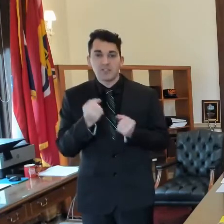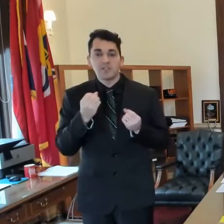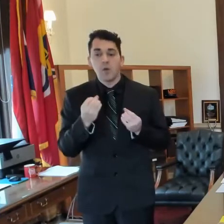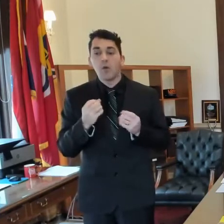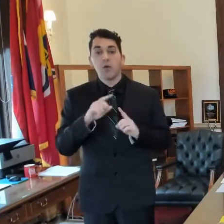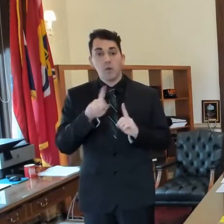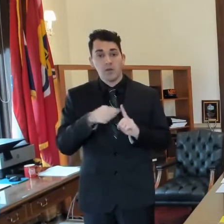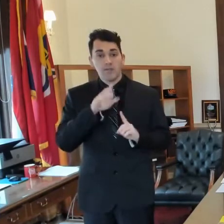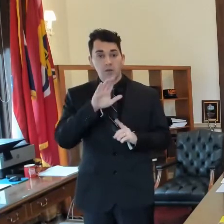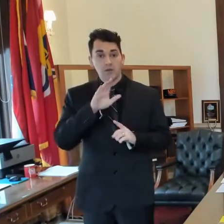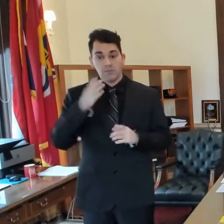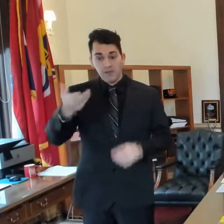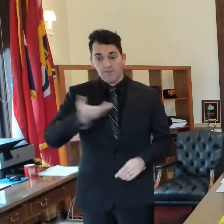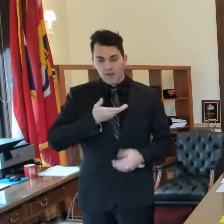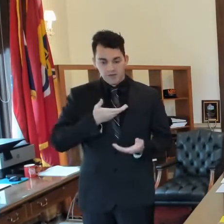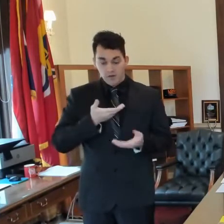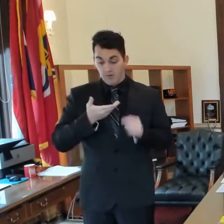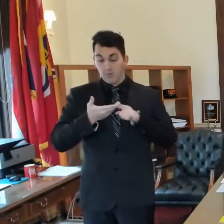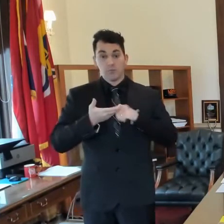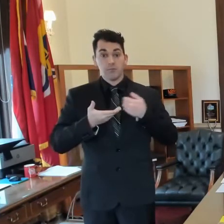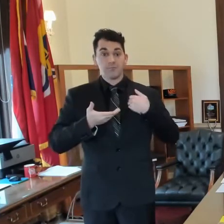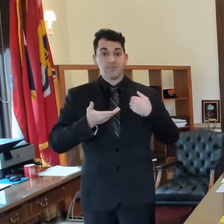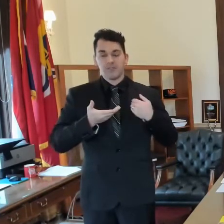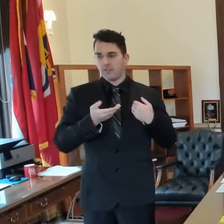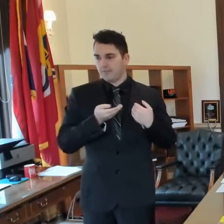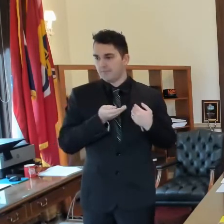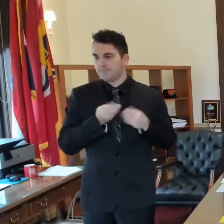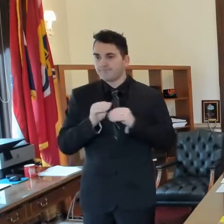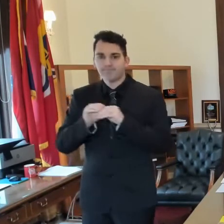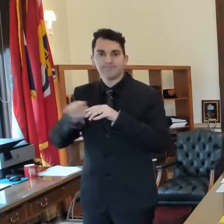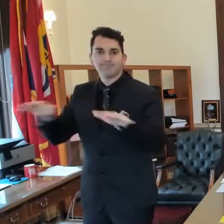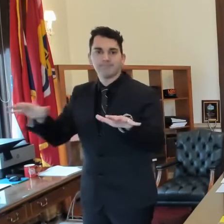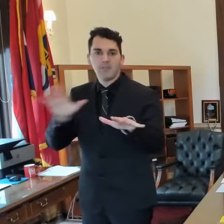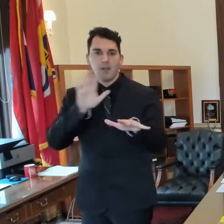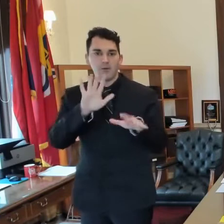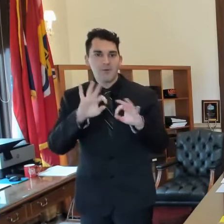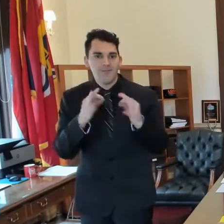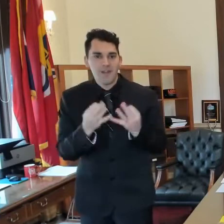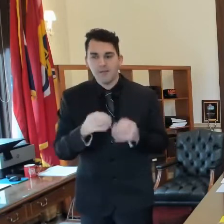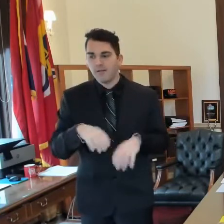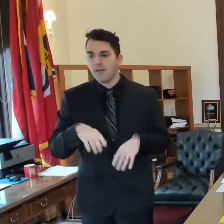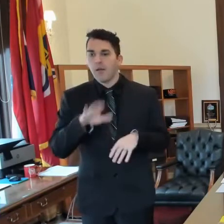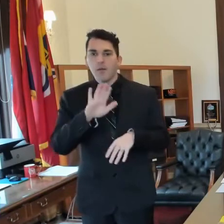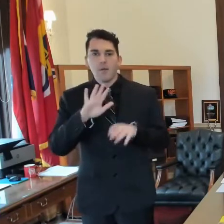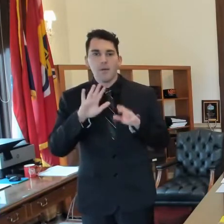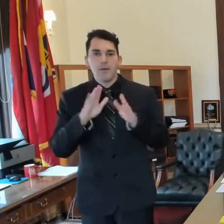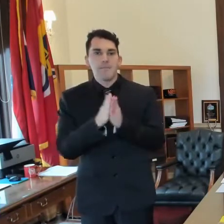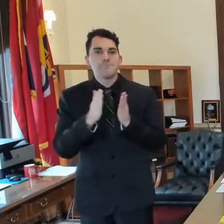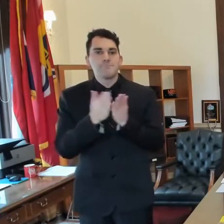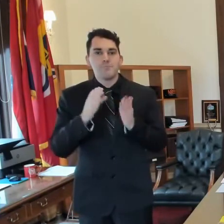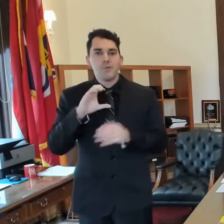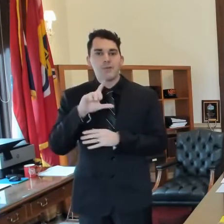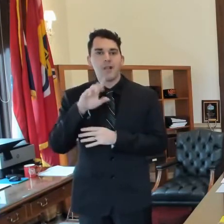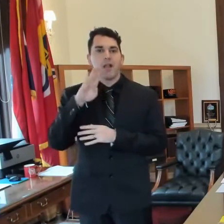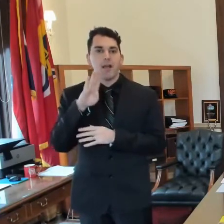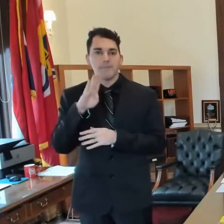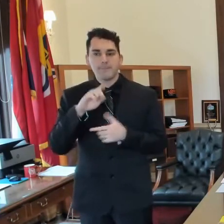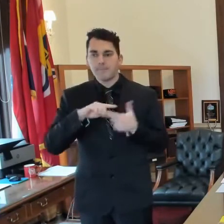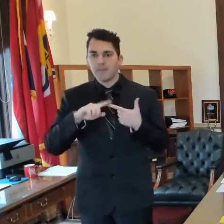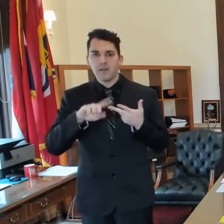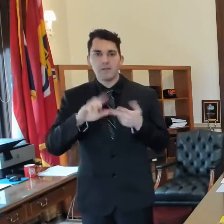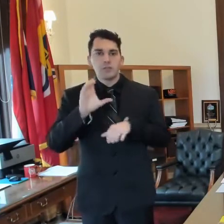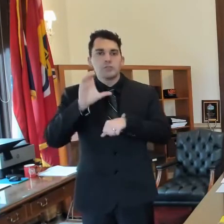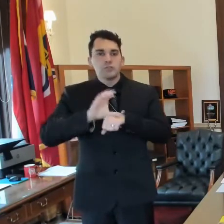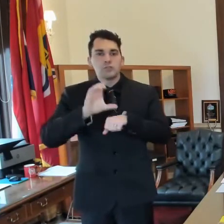your invitation along. Don't send it out to your whole, book club or your whole congregation.